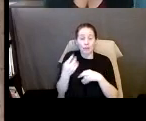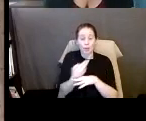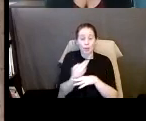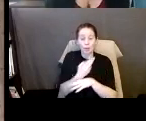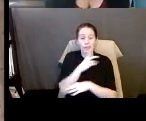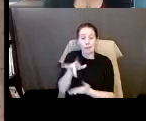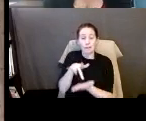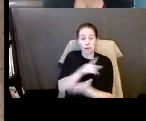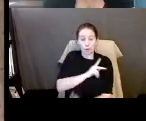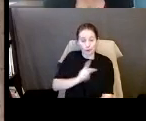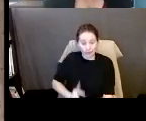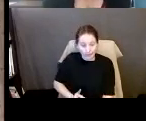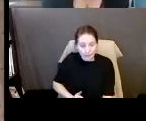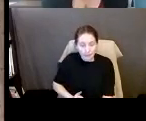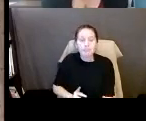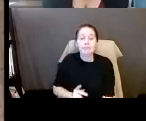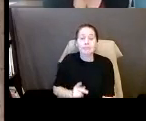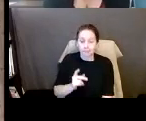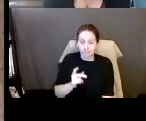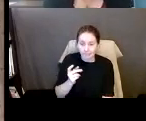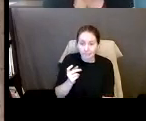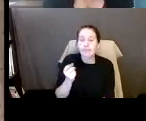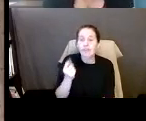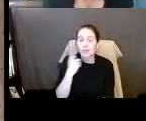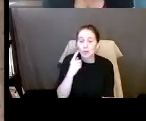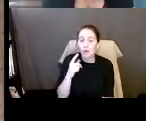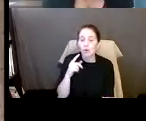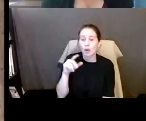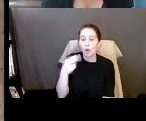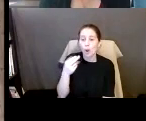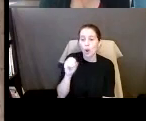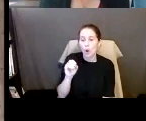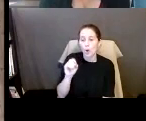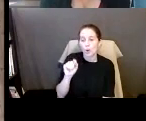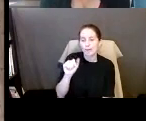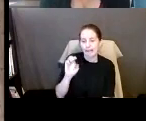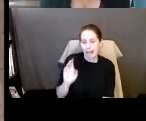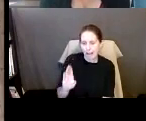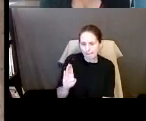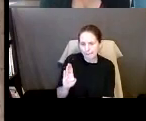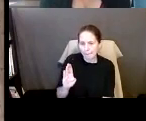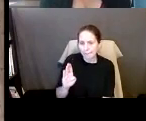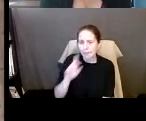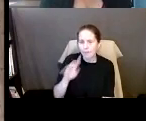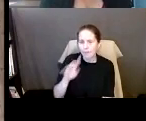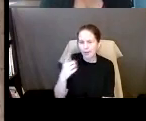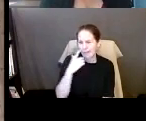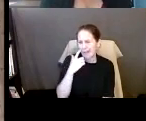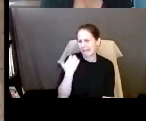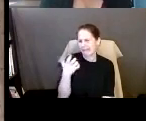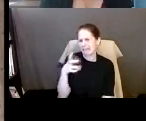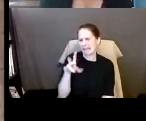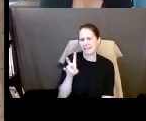Kingdom with its habitations going to the reign of Sobek Hotep IV into the 13th dynasty, so something like 1750